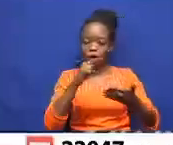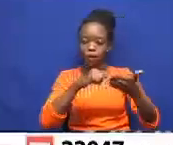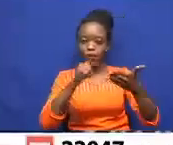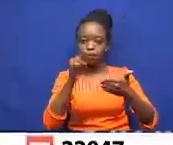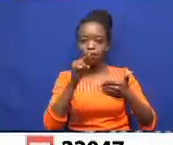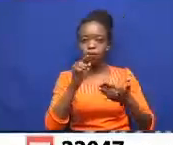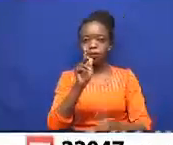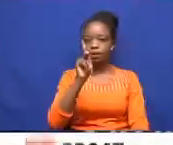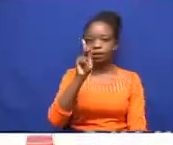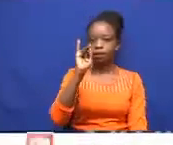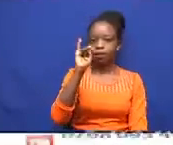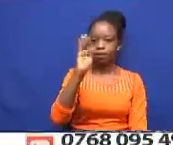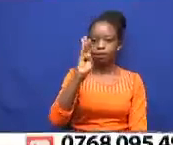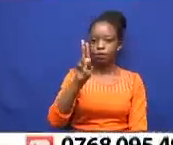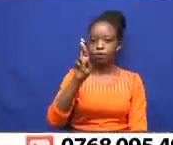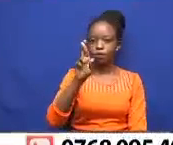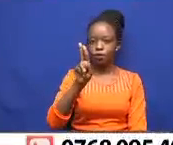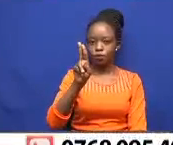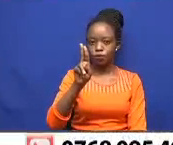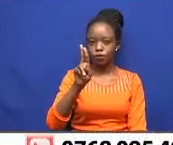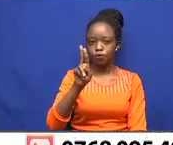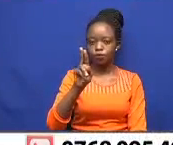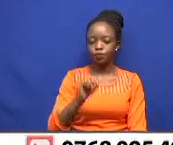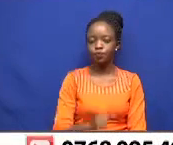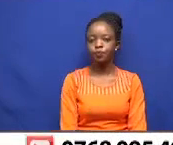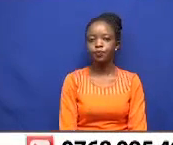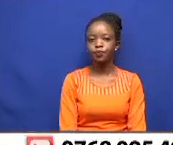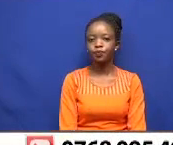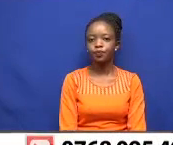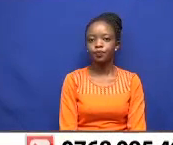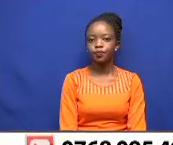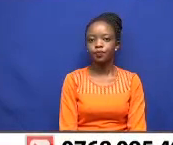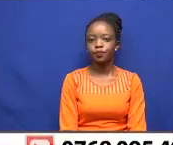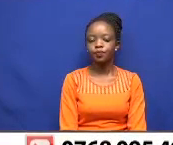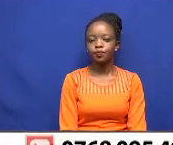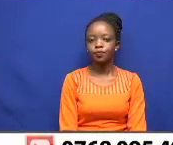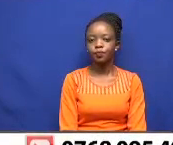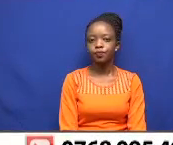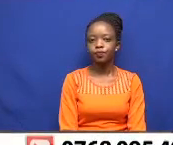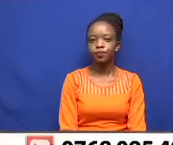Kibiru-led committee report. Elizabeth Mutuku, TV 47 Nairobi.